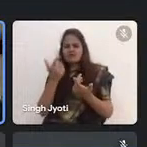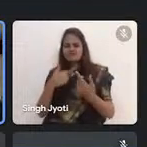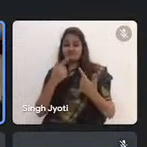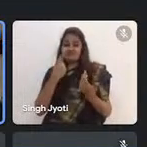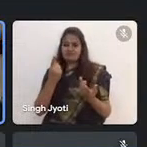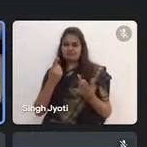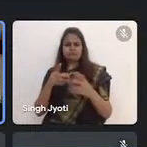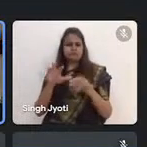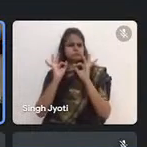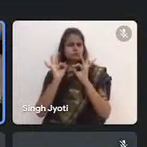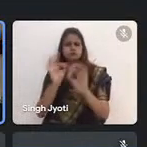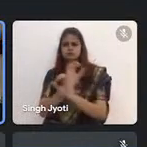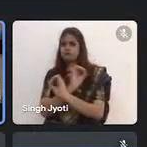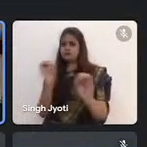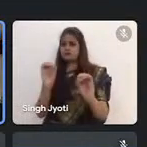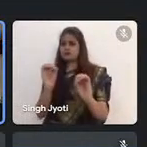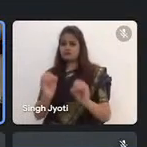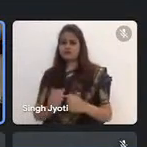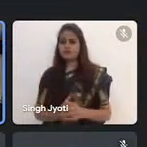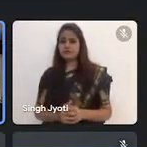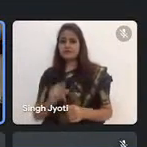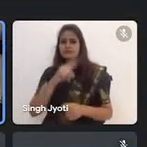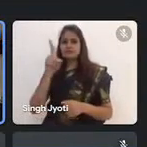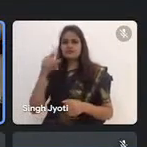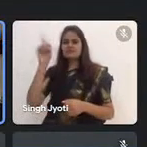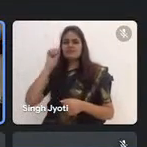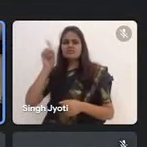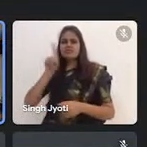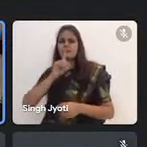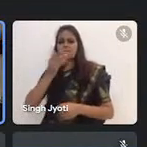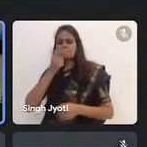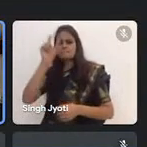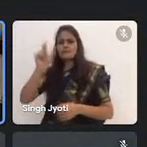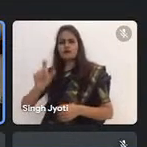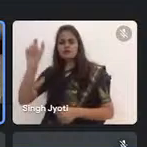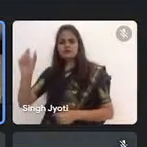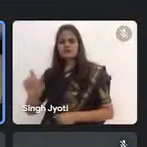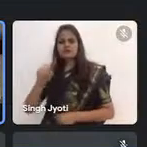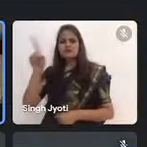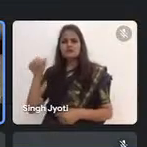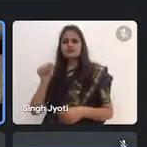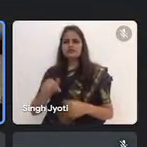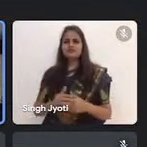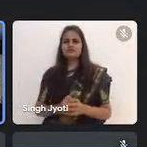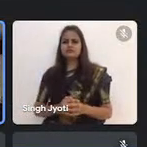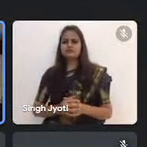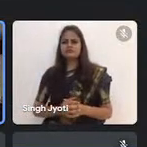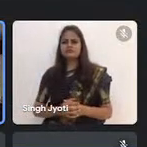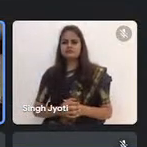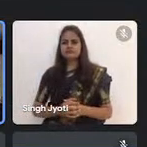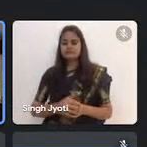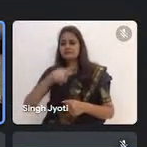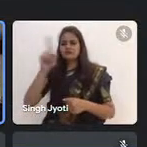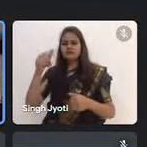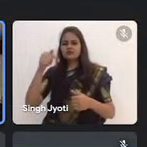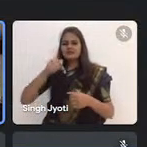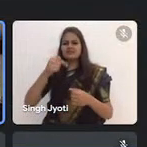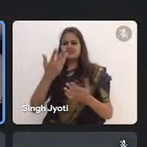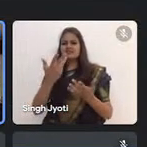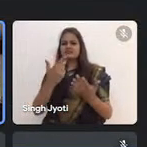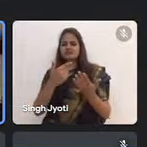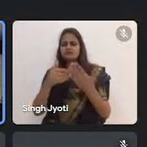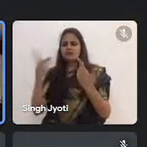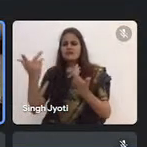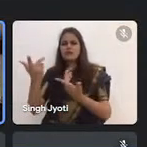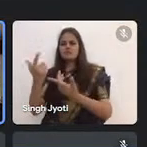offensive to me, but it's offensive to deaf people. These are quotes I've taken out of papers. They talk